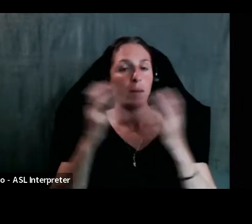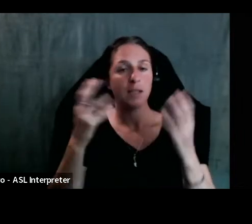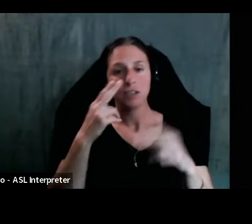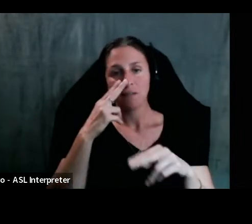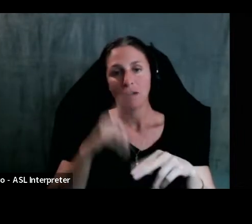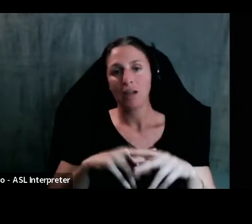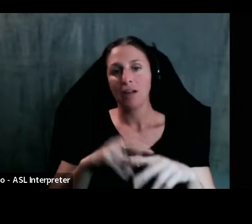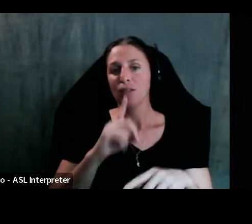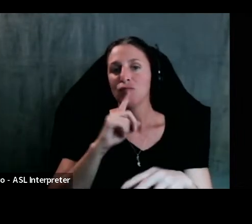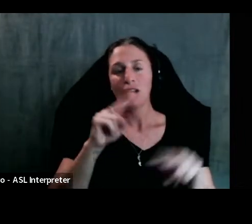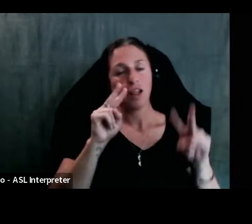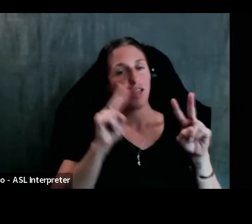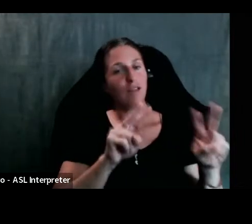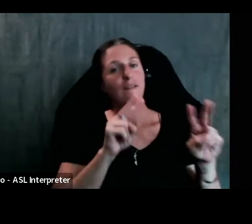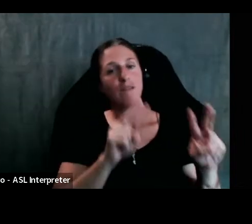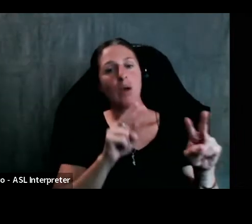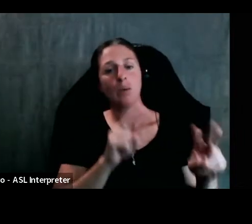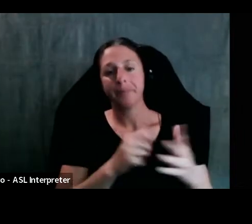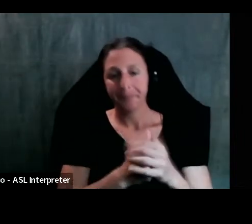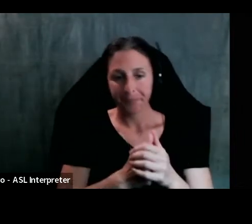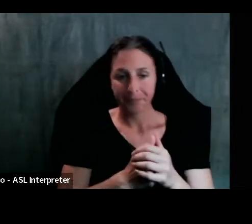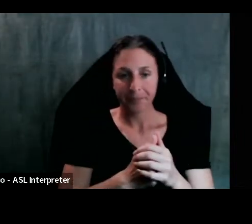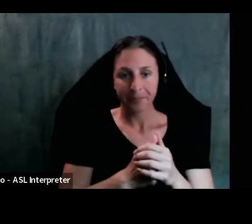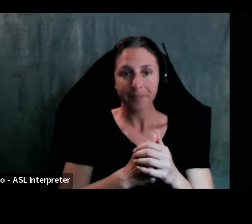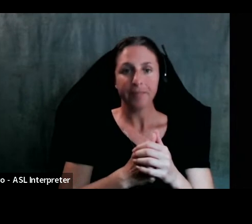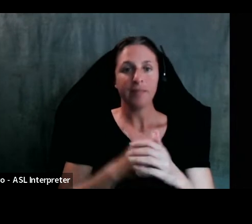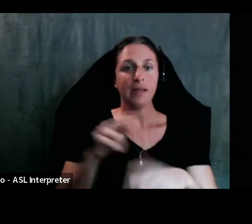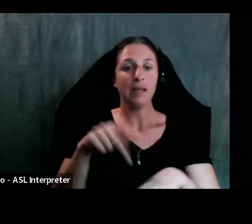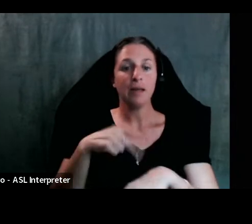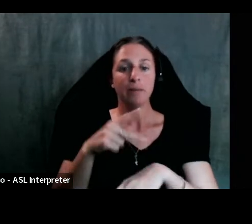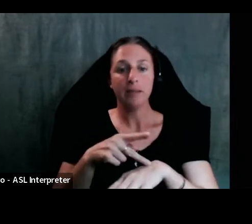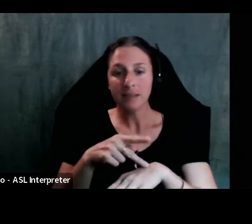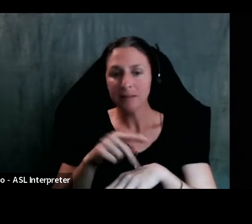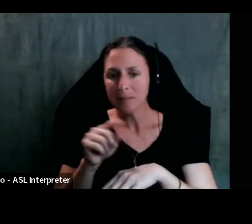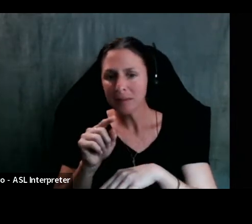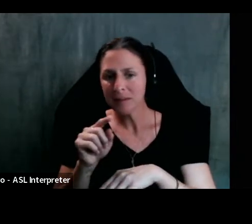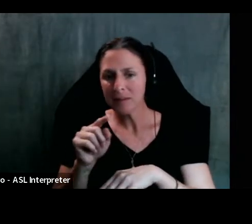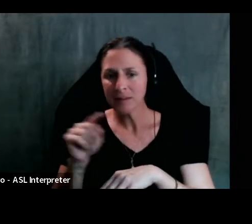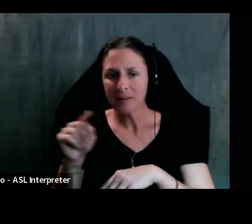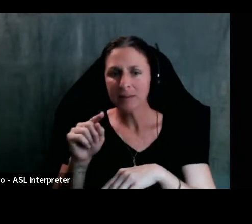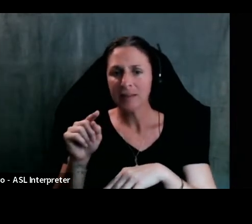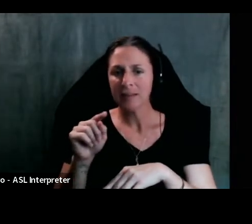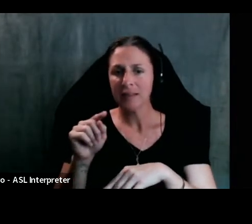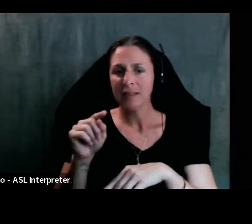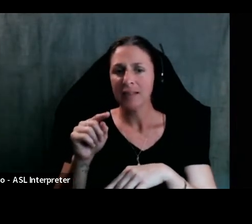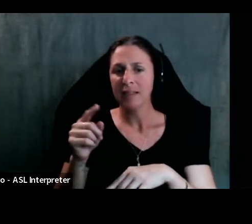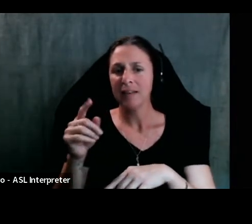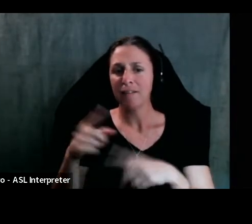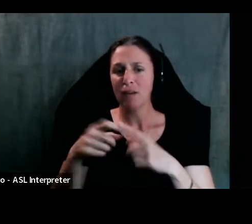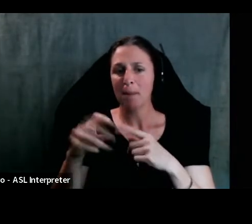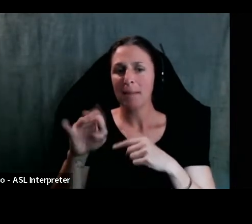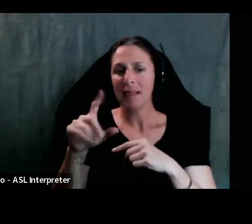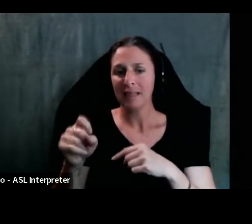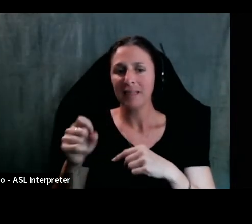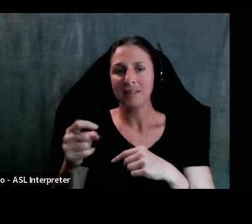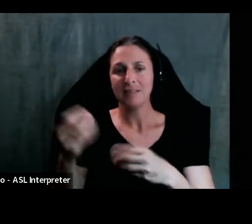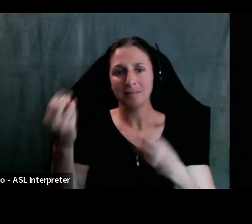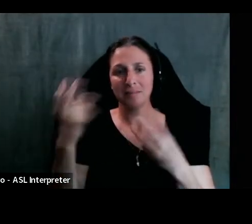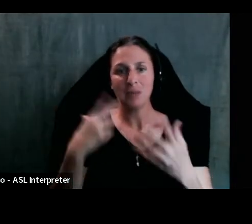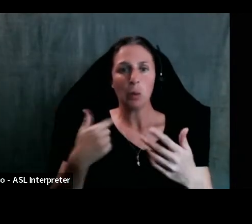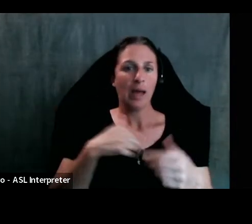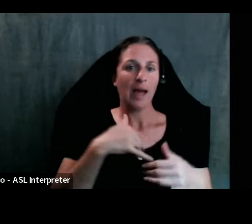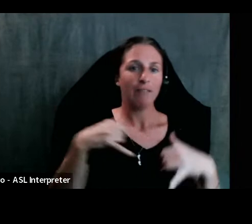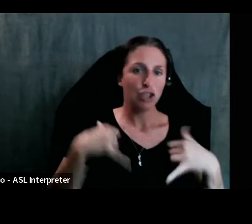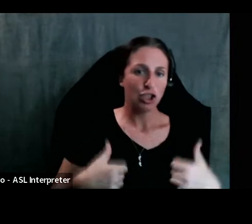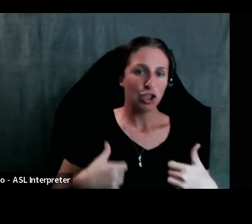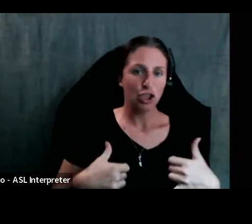I'm really looking forward to it. And Principal Wisniewski from Mills told me that we've got like shirts to wear, and we're going to be part of the